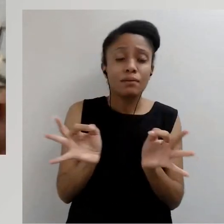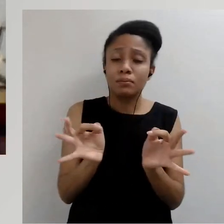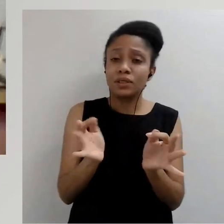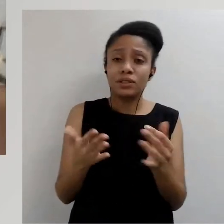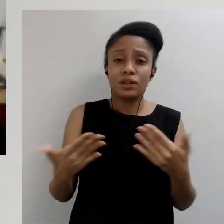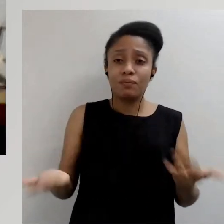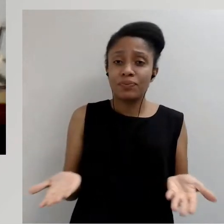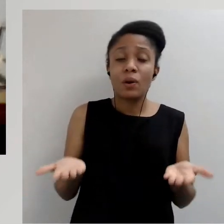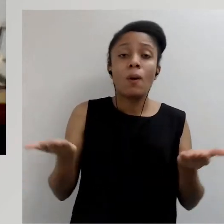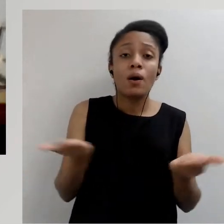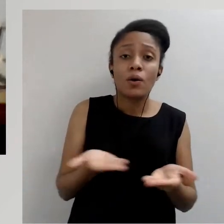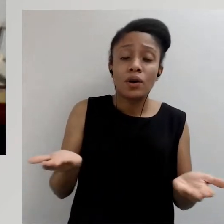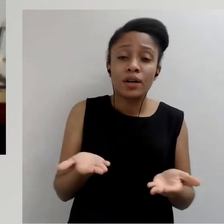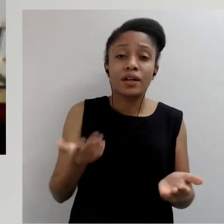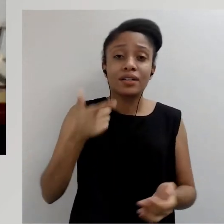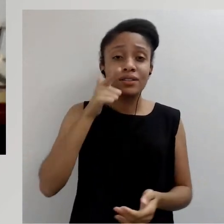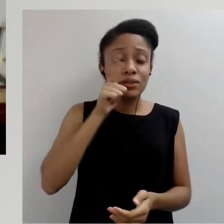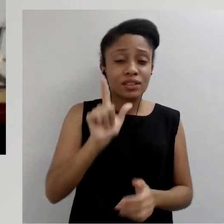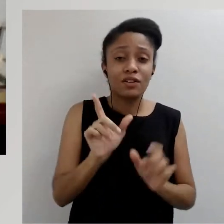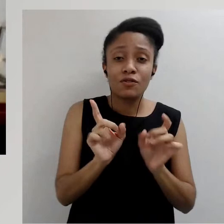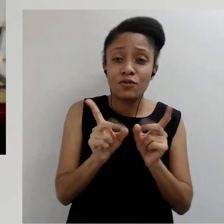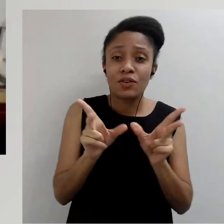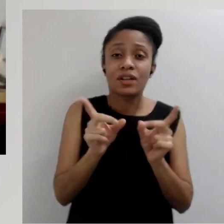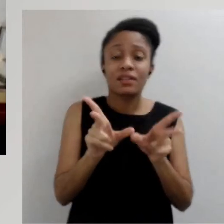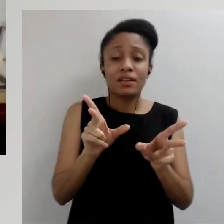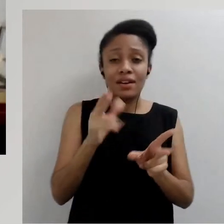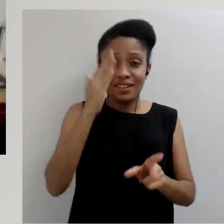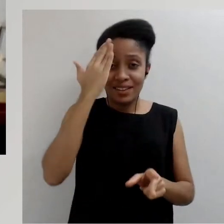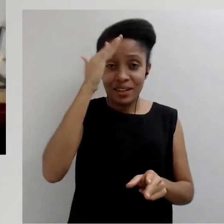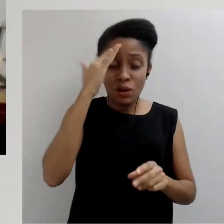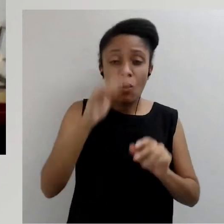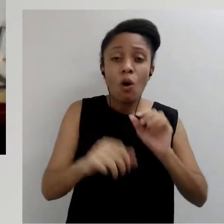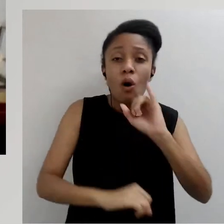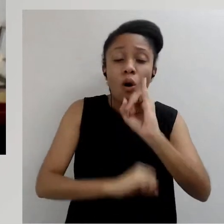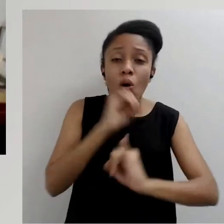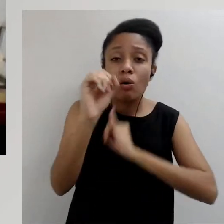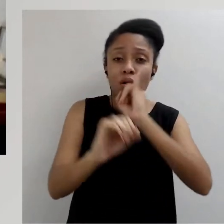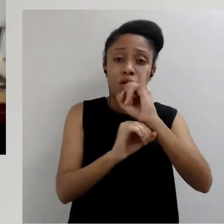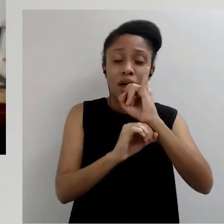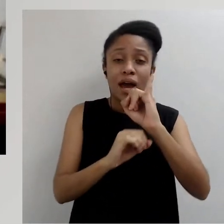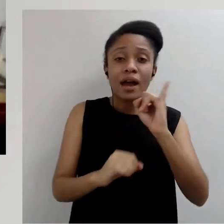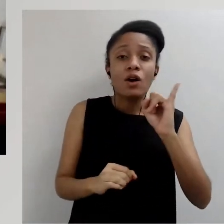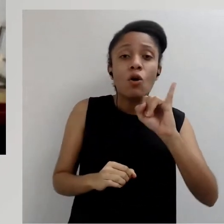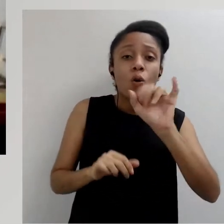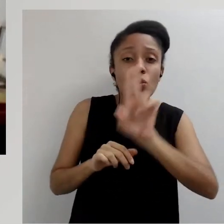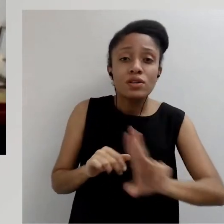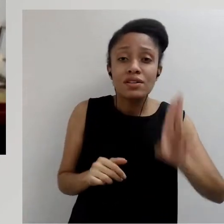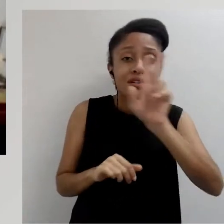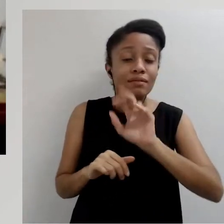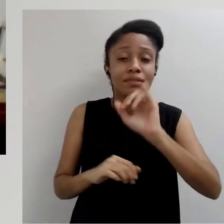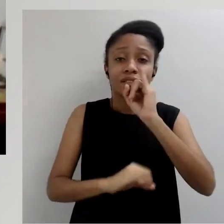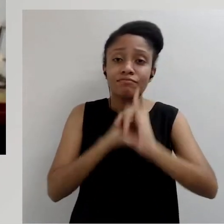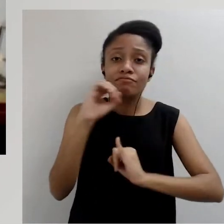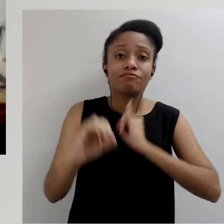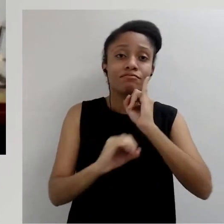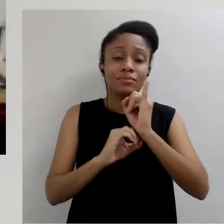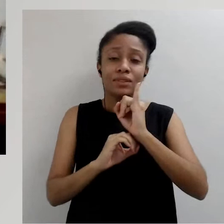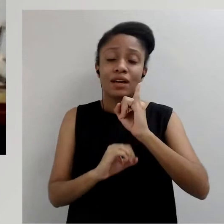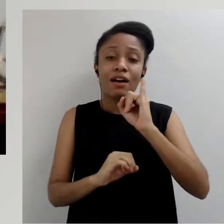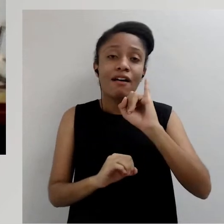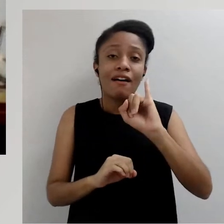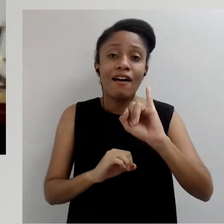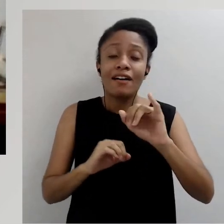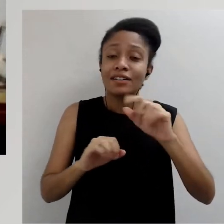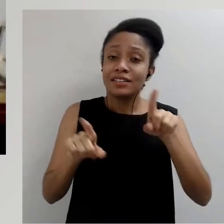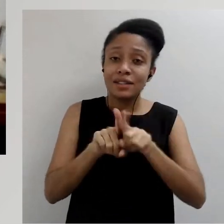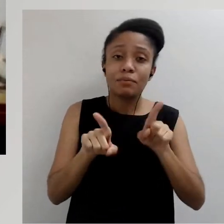a website, but you need to be able to sell in an electronic way so that you can benefit from artificial